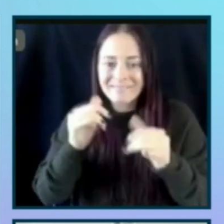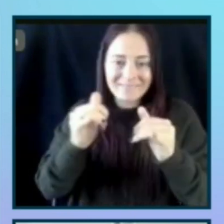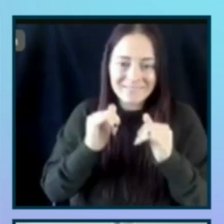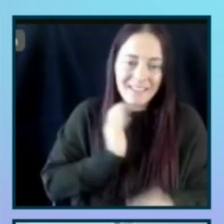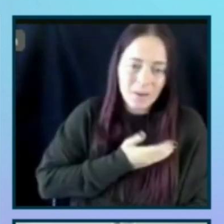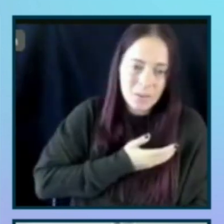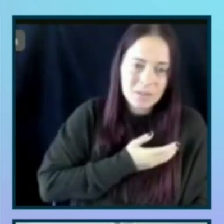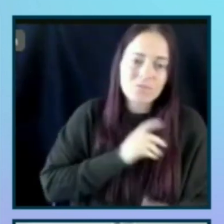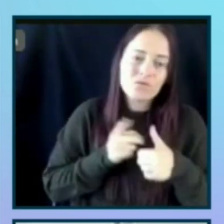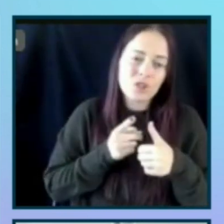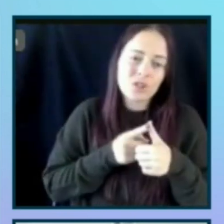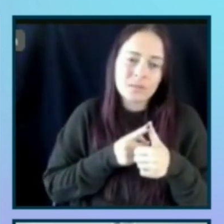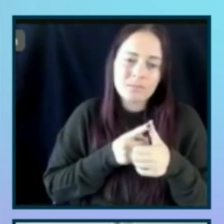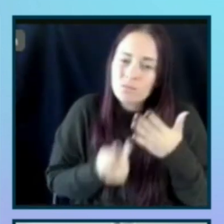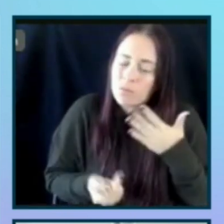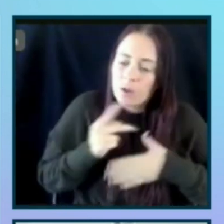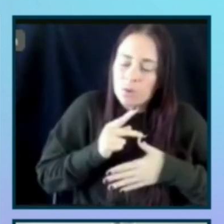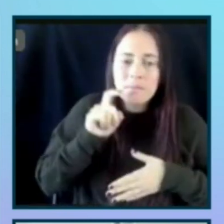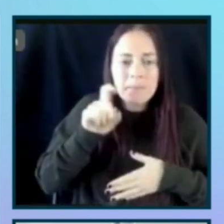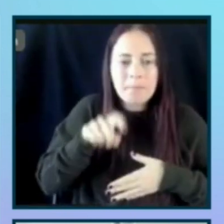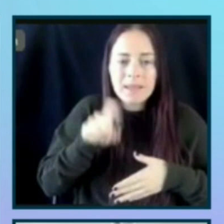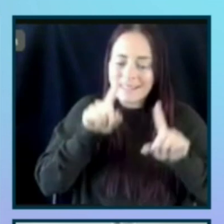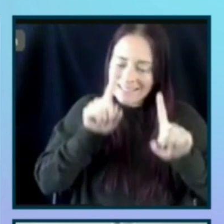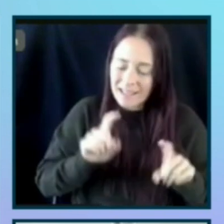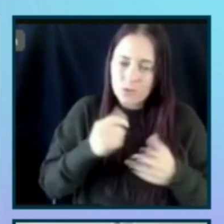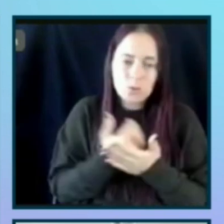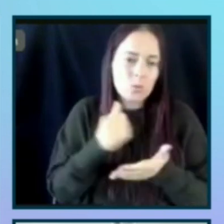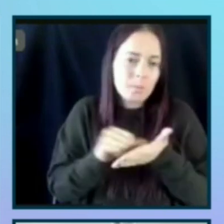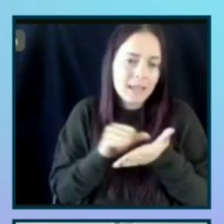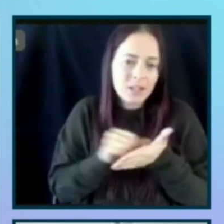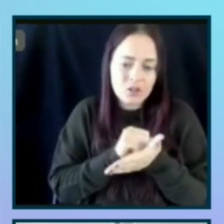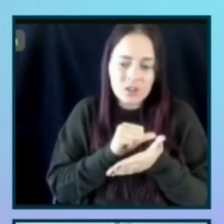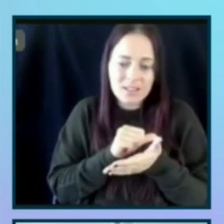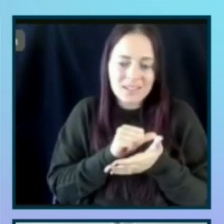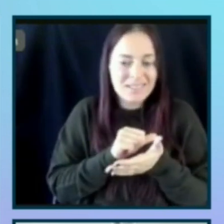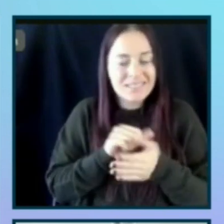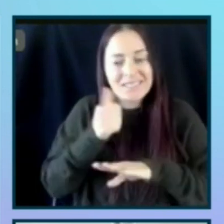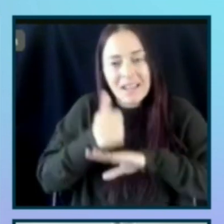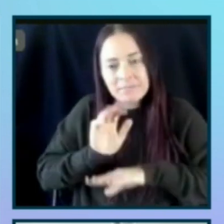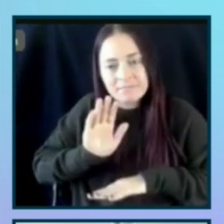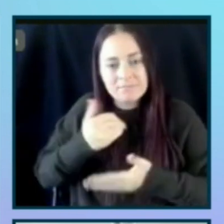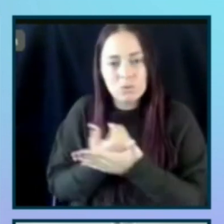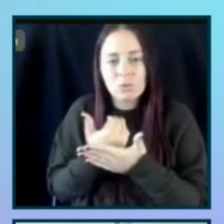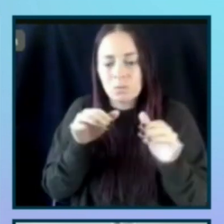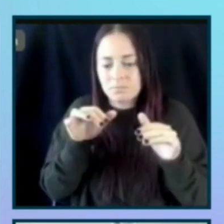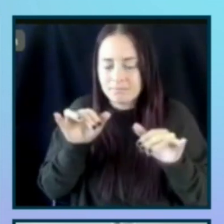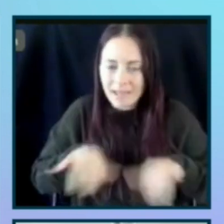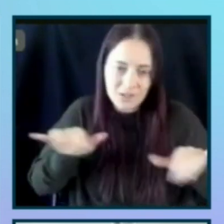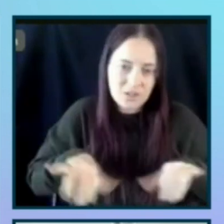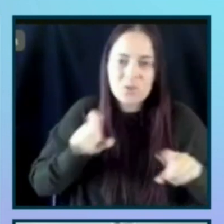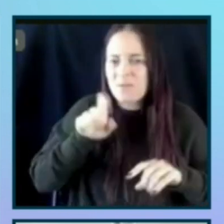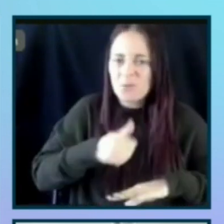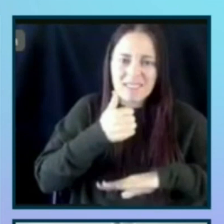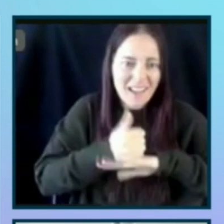prioritize testing on pages with new patterns. So like we've mentioned, it does take some time at the beginning to set up these tests. And